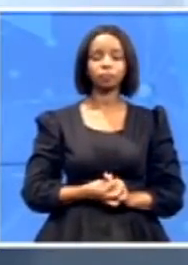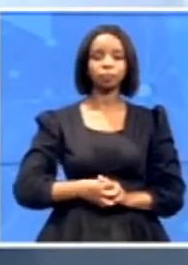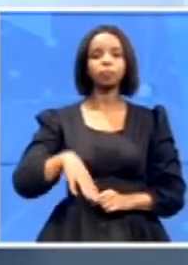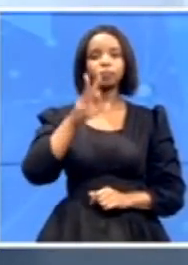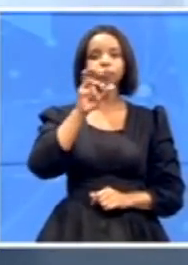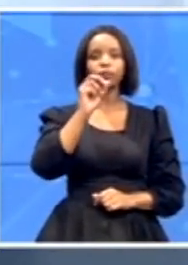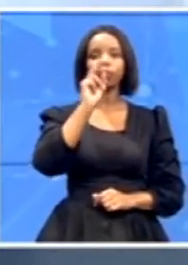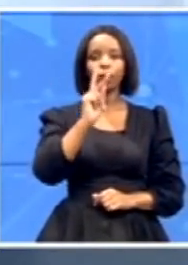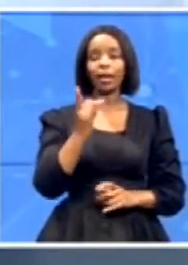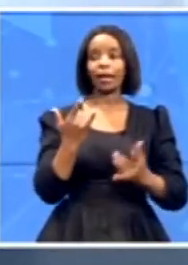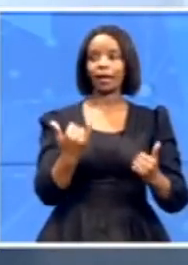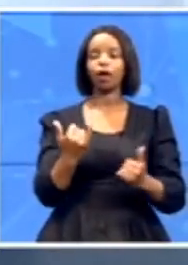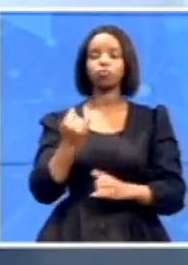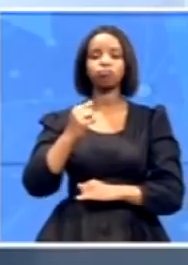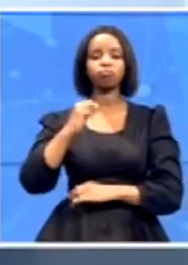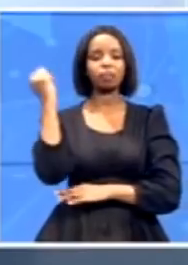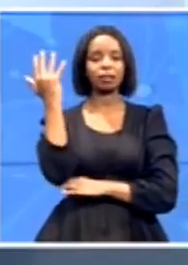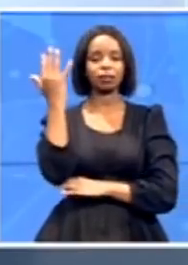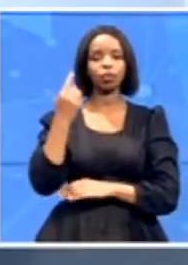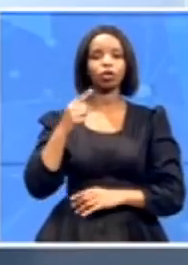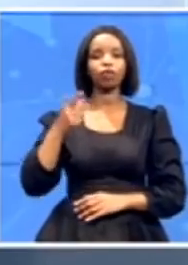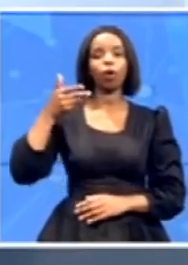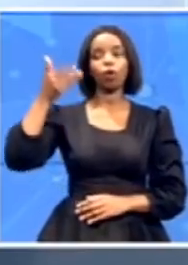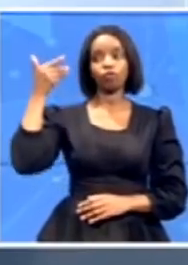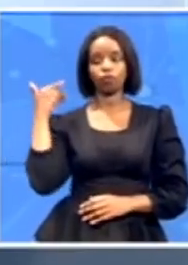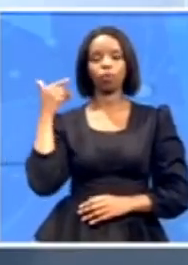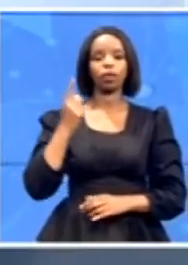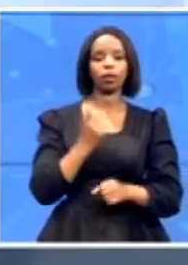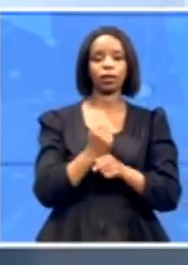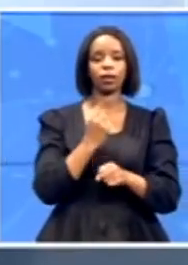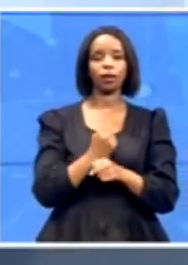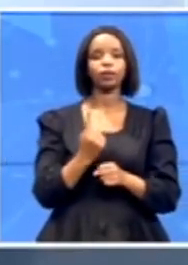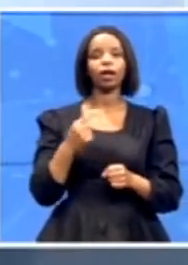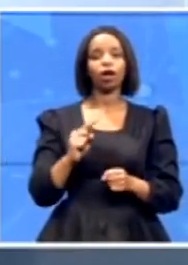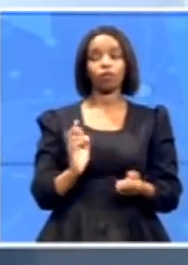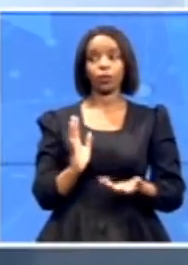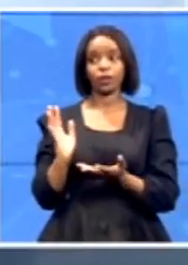Health Department employee Hannah Jacobus at the Life Esidimeni Health